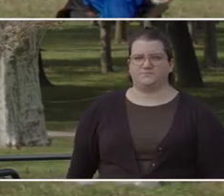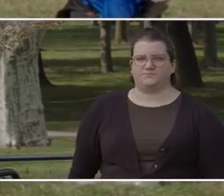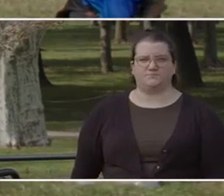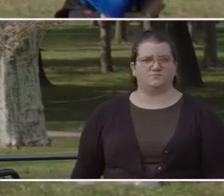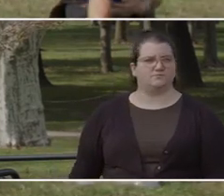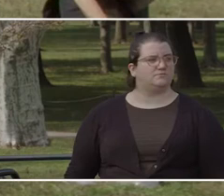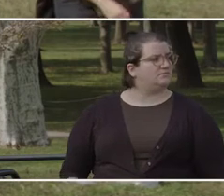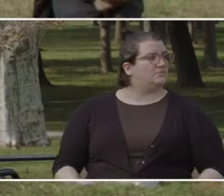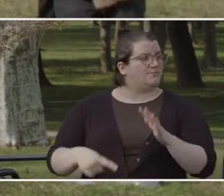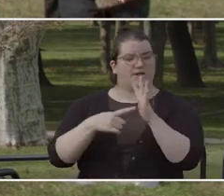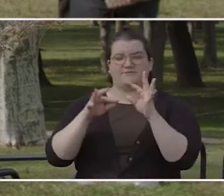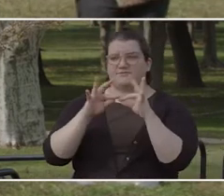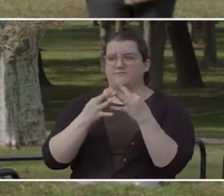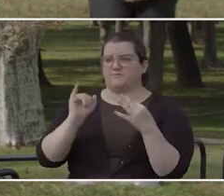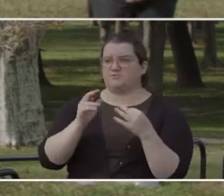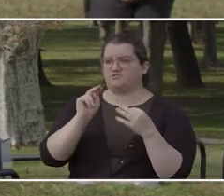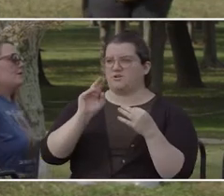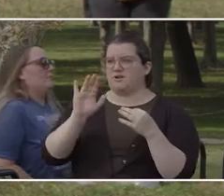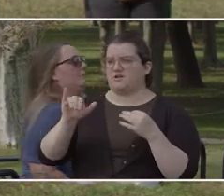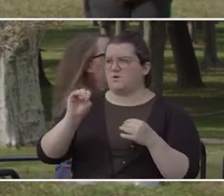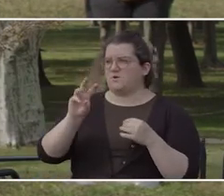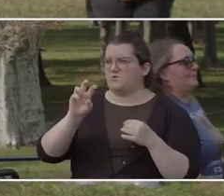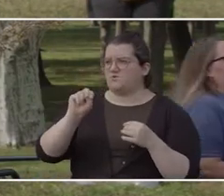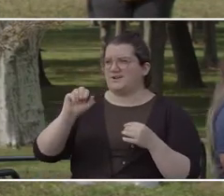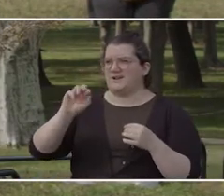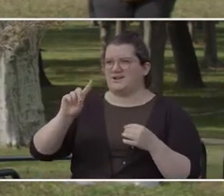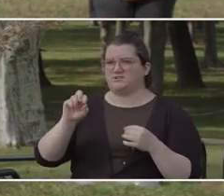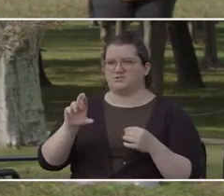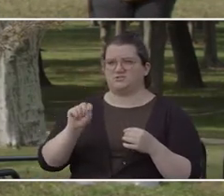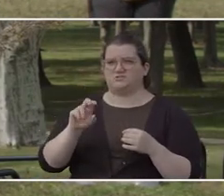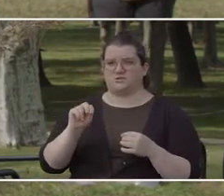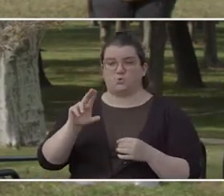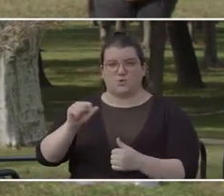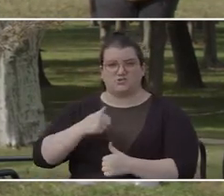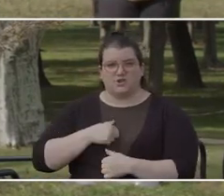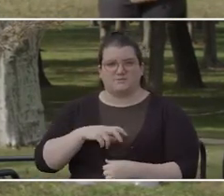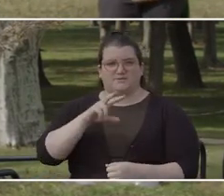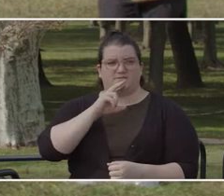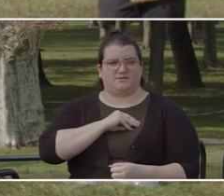1968. On behalf of the family of Johnny Owen Anderson, U.S. Army, Vietnam,